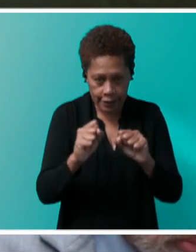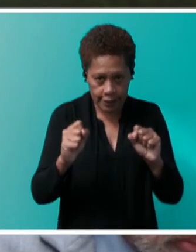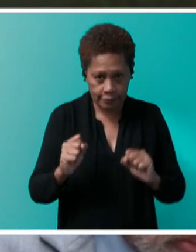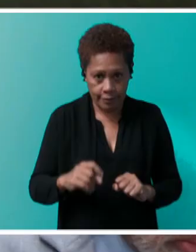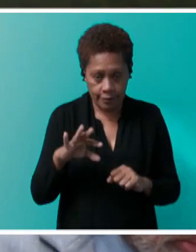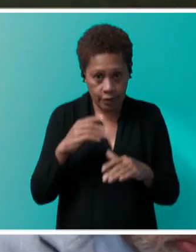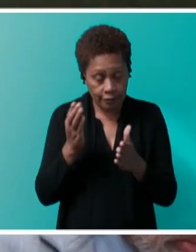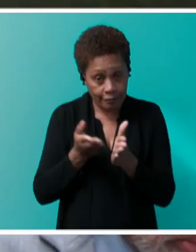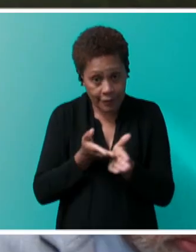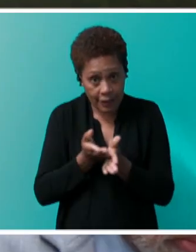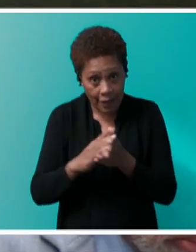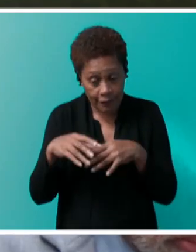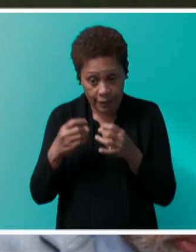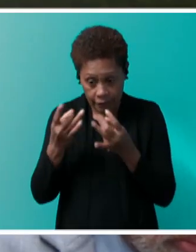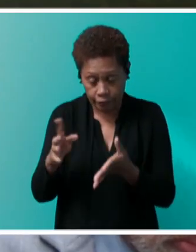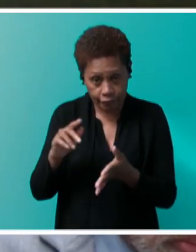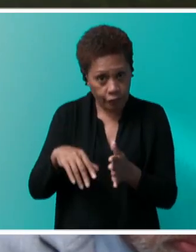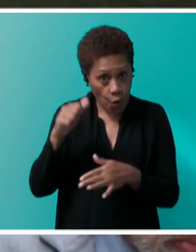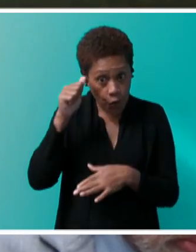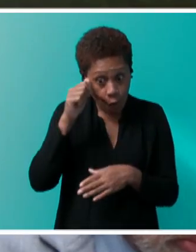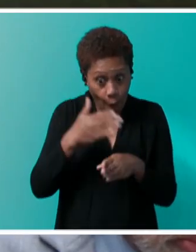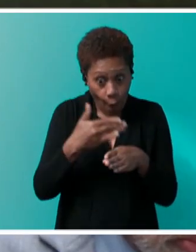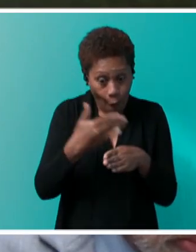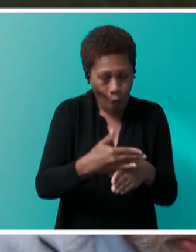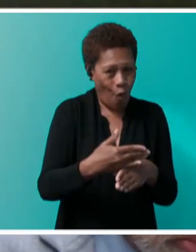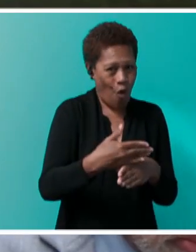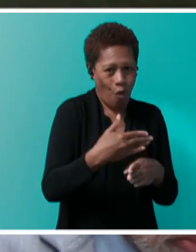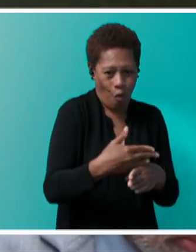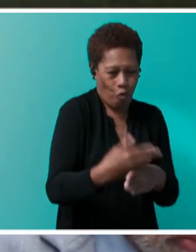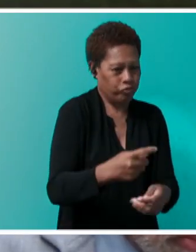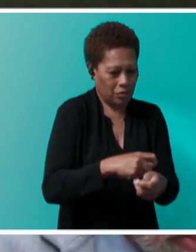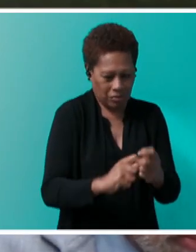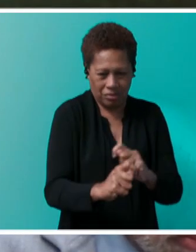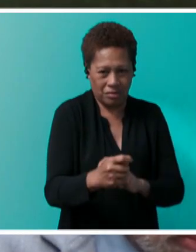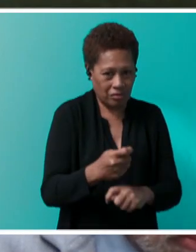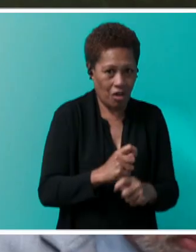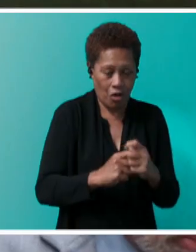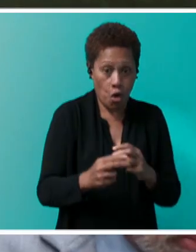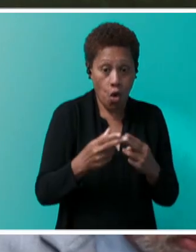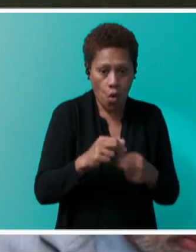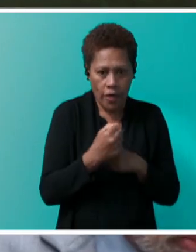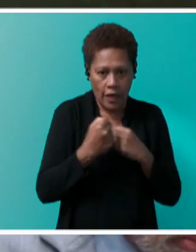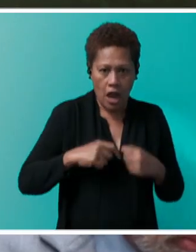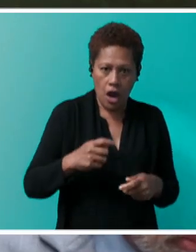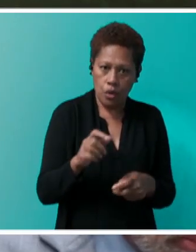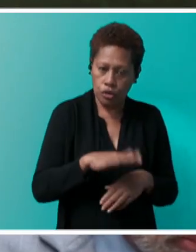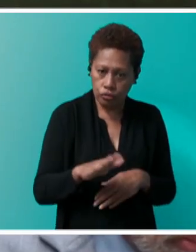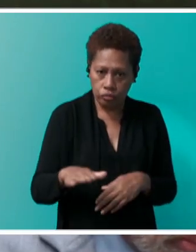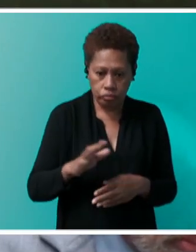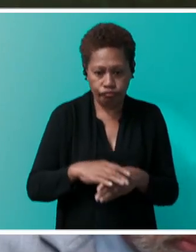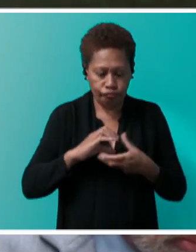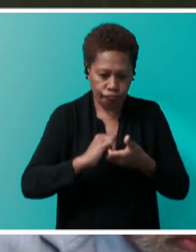services available. We know there's a lot of work ahead to end violence against our children, and we will continue to work collaboratively